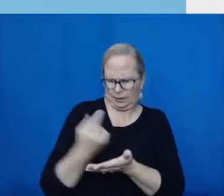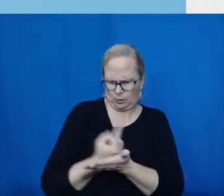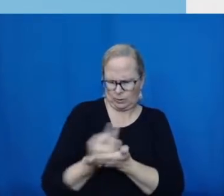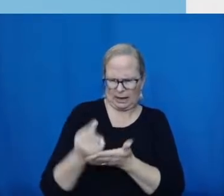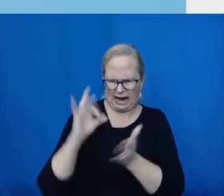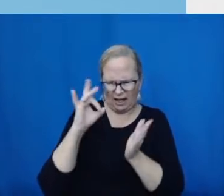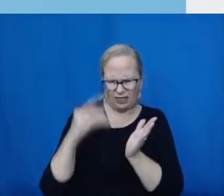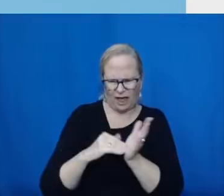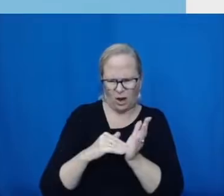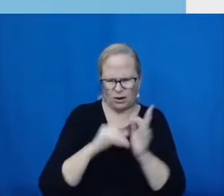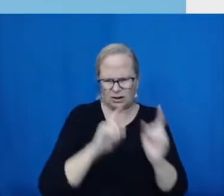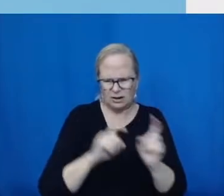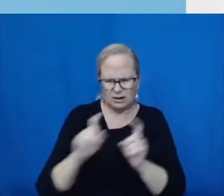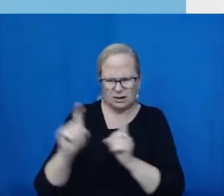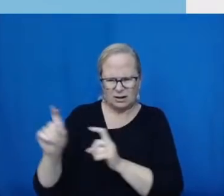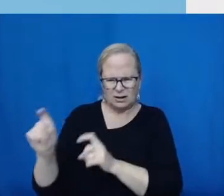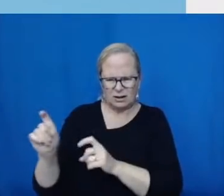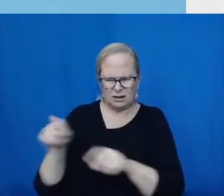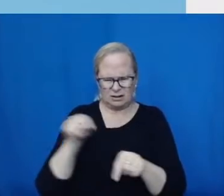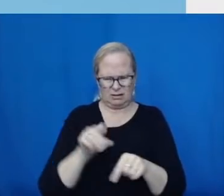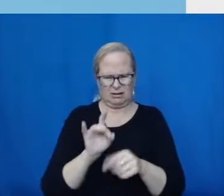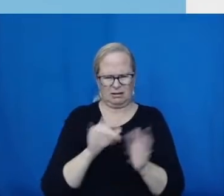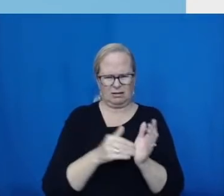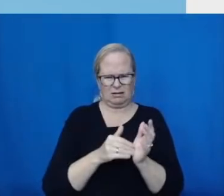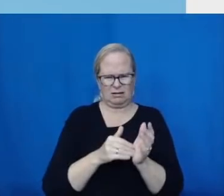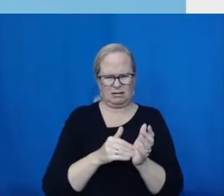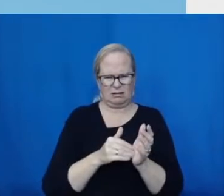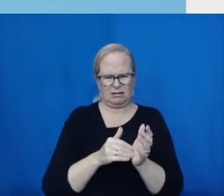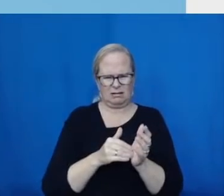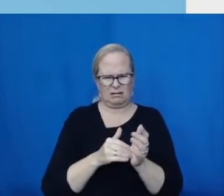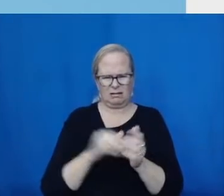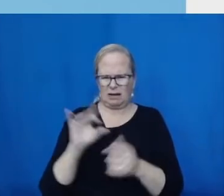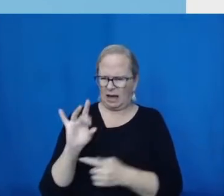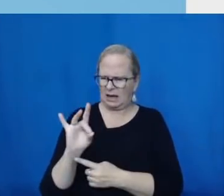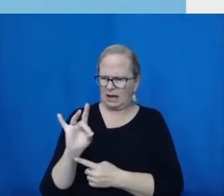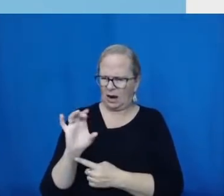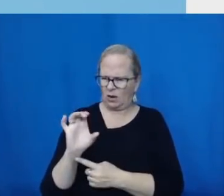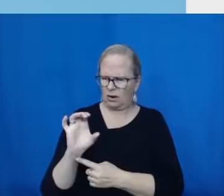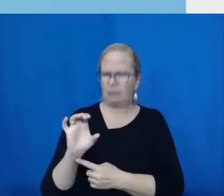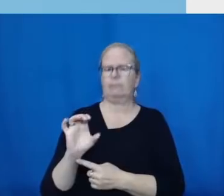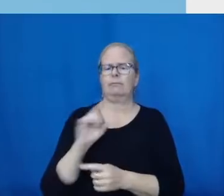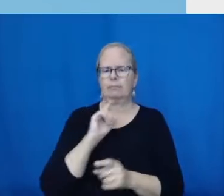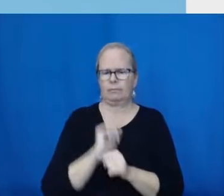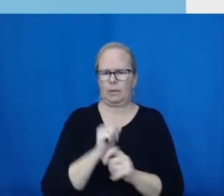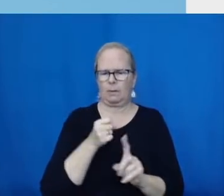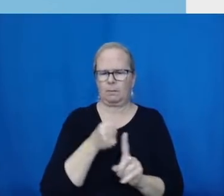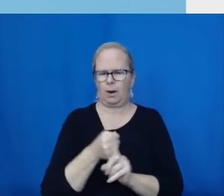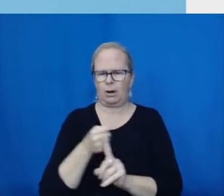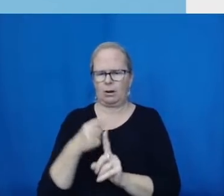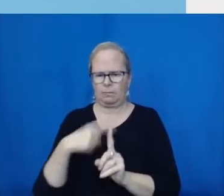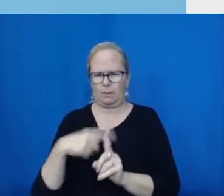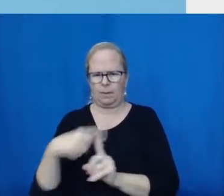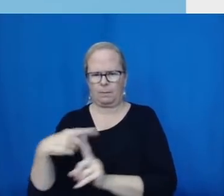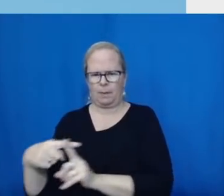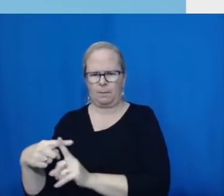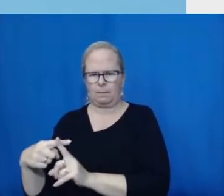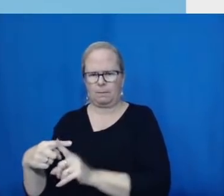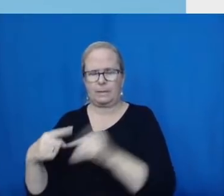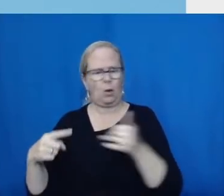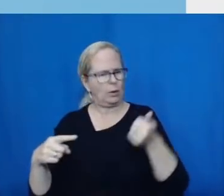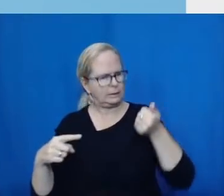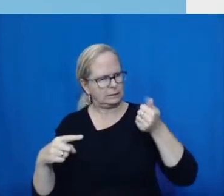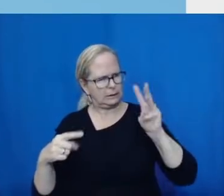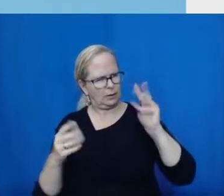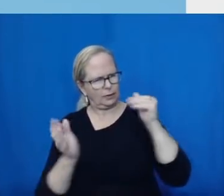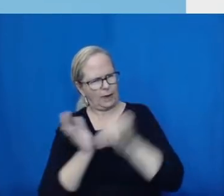we went up to 16,000 tests and 1,600 cases. So I look more at test positivity to see what's coming upstream to the